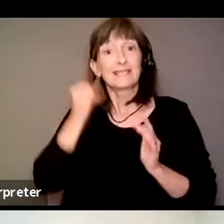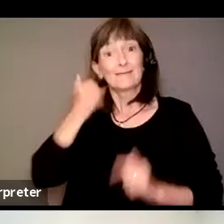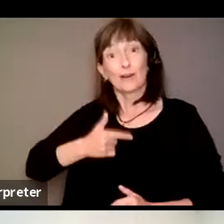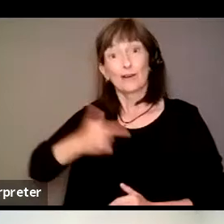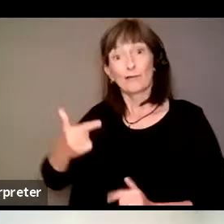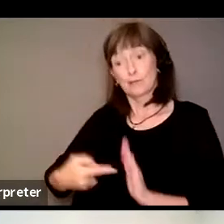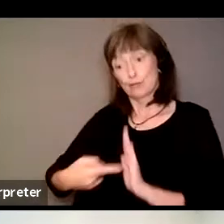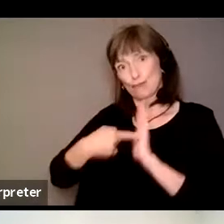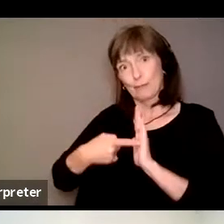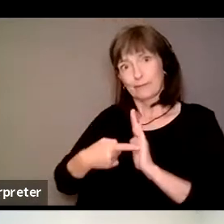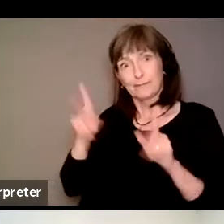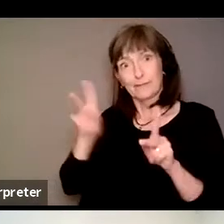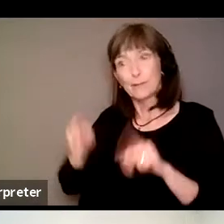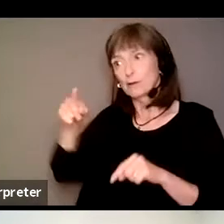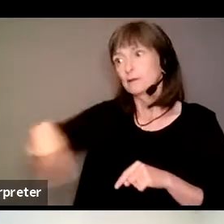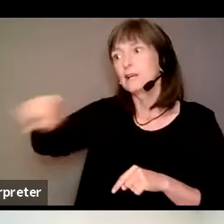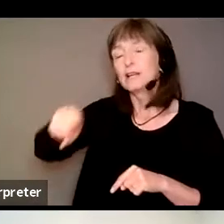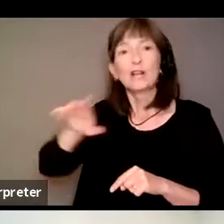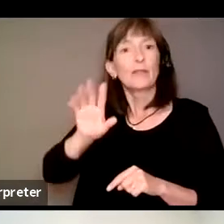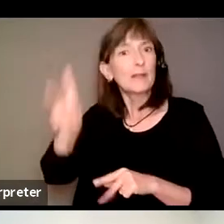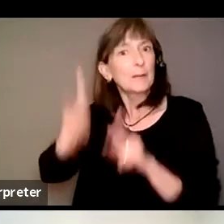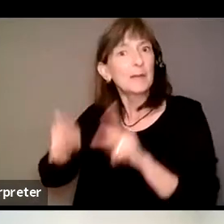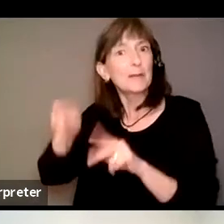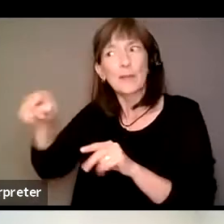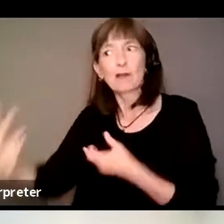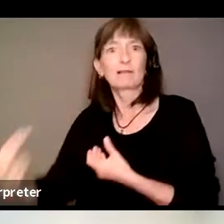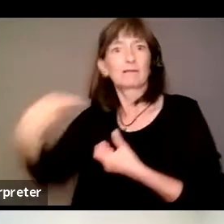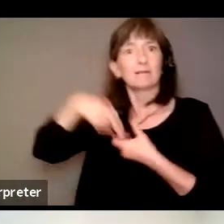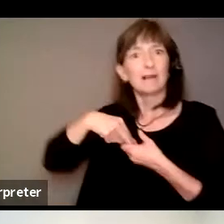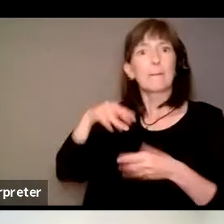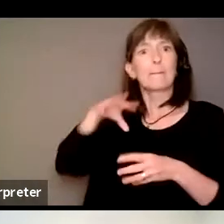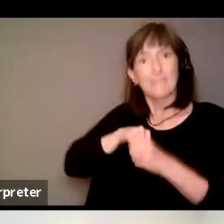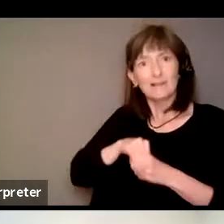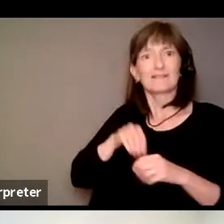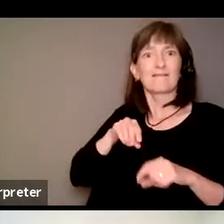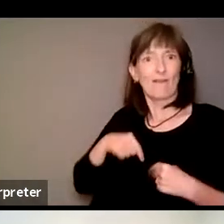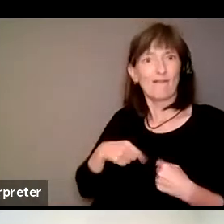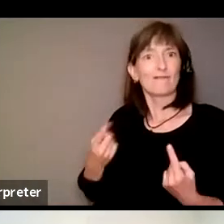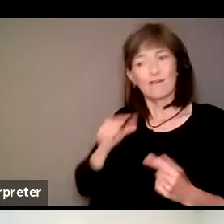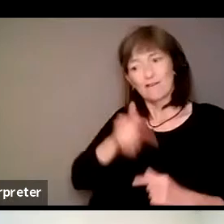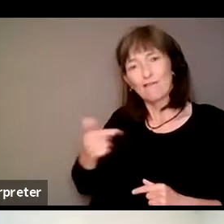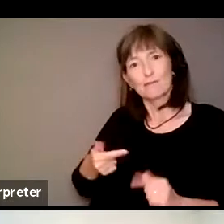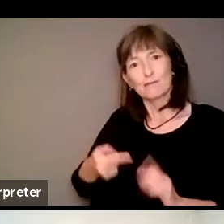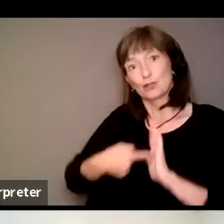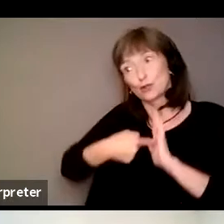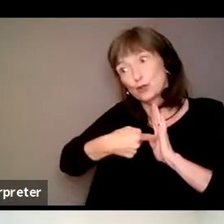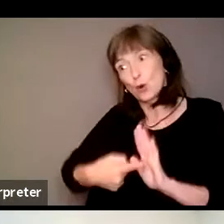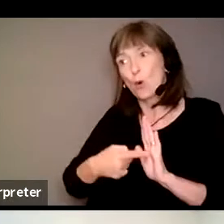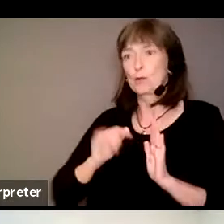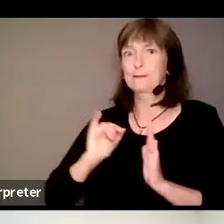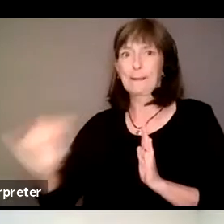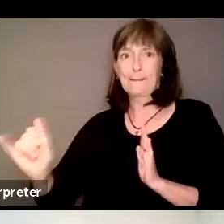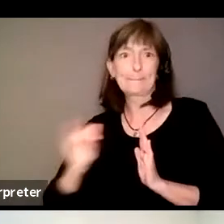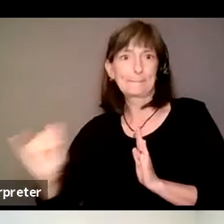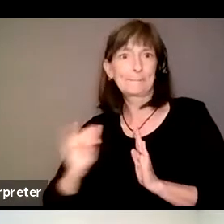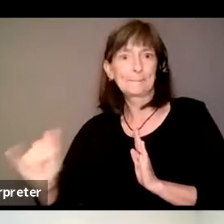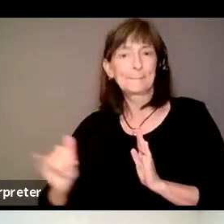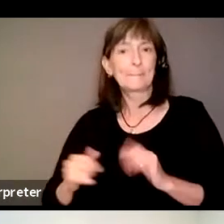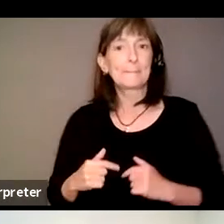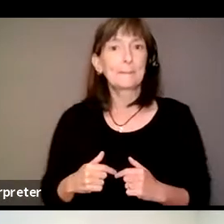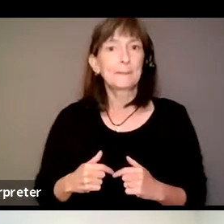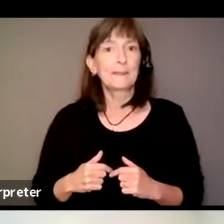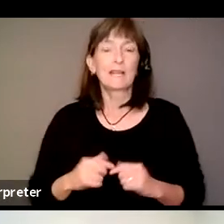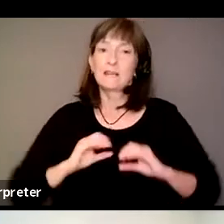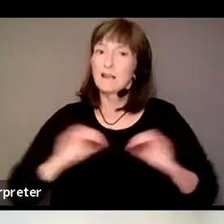and for the people, you need the people at the table. You need a government that is for you and by you, and it's nothing without